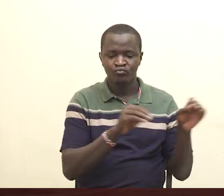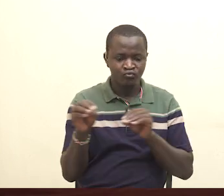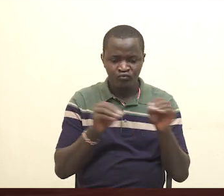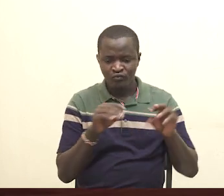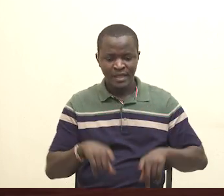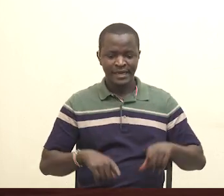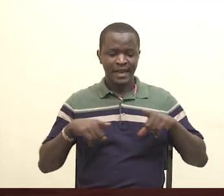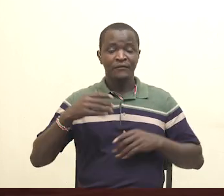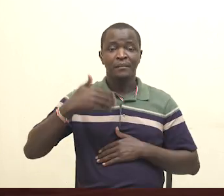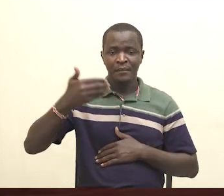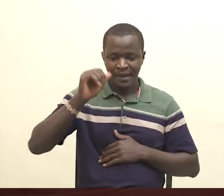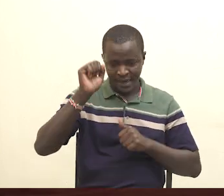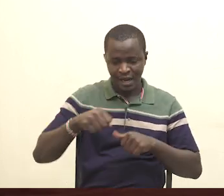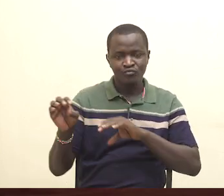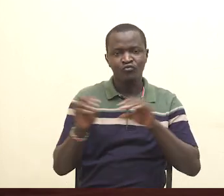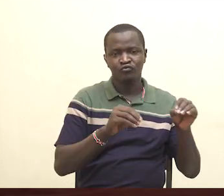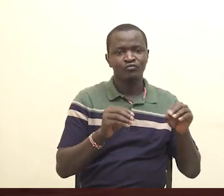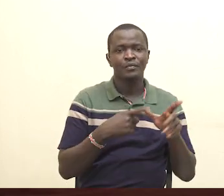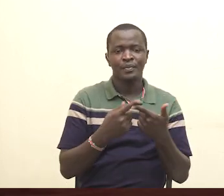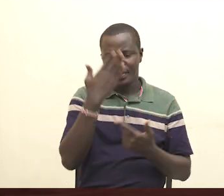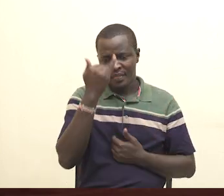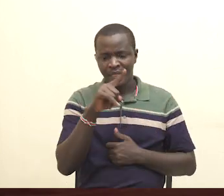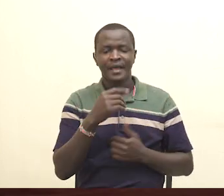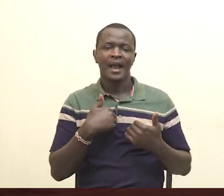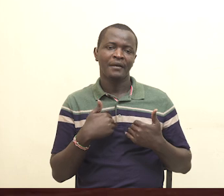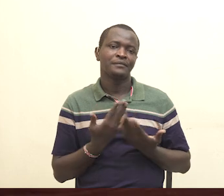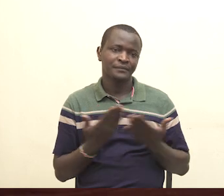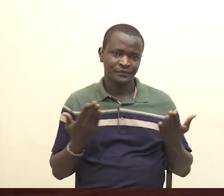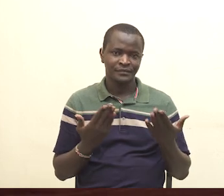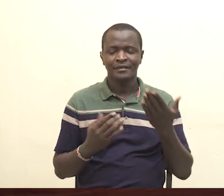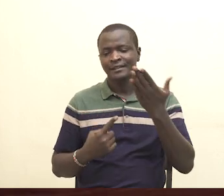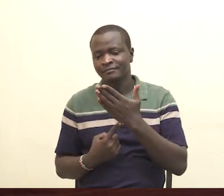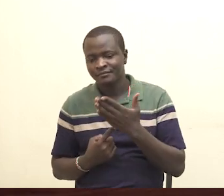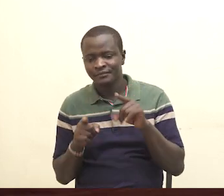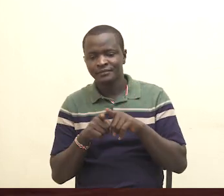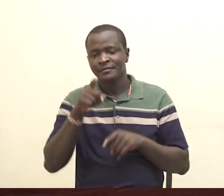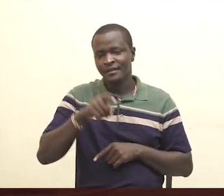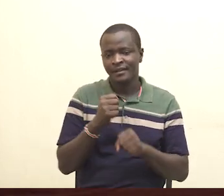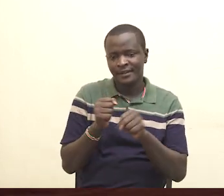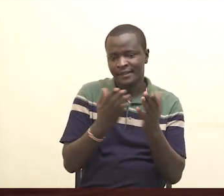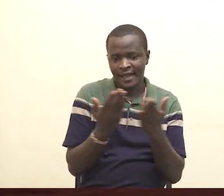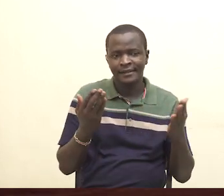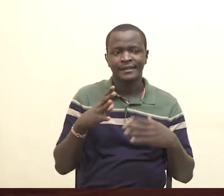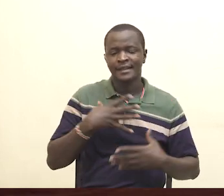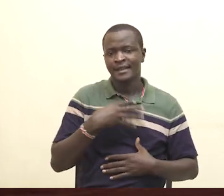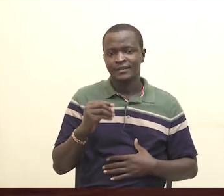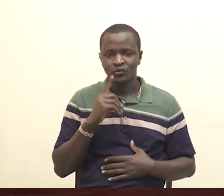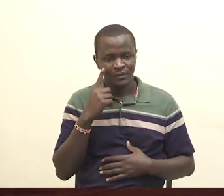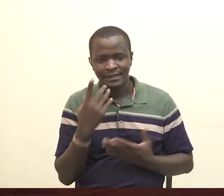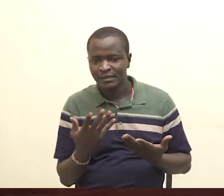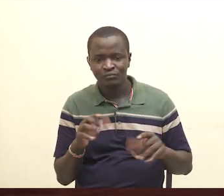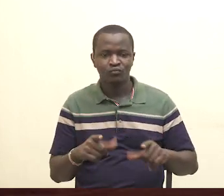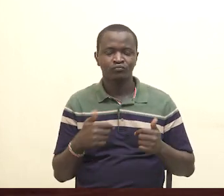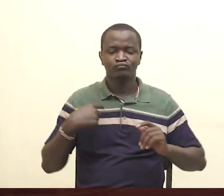even move about their daily life now can move around because they have the assistive devices at